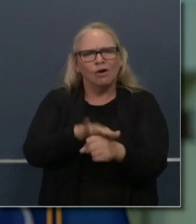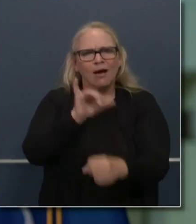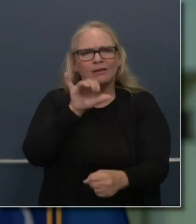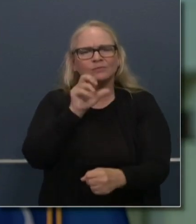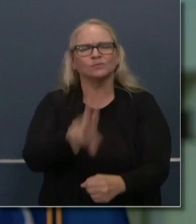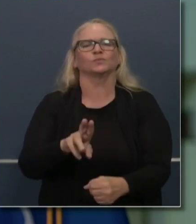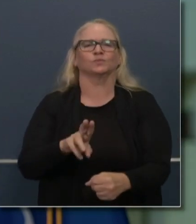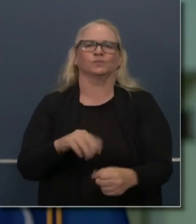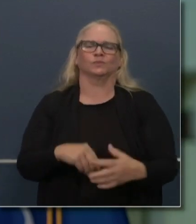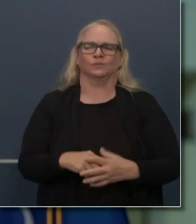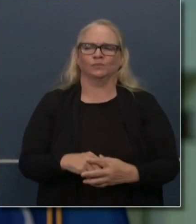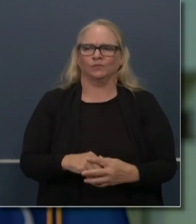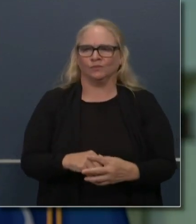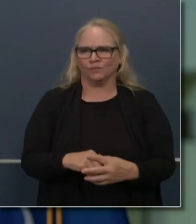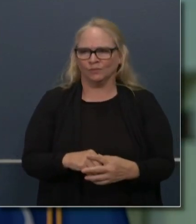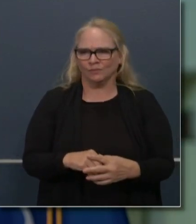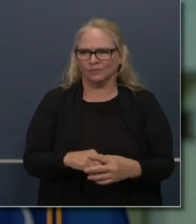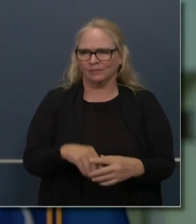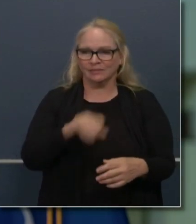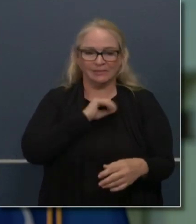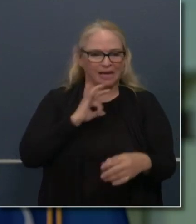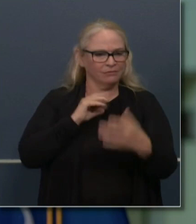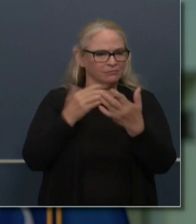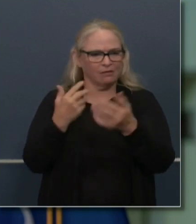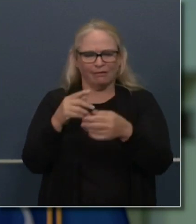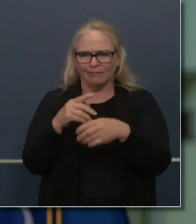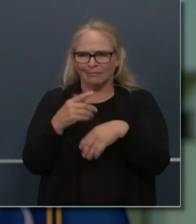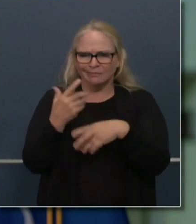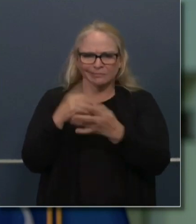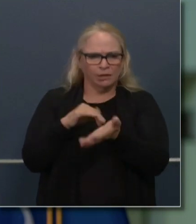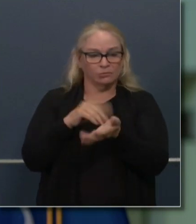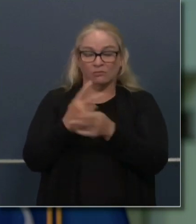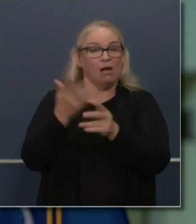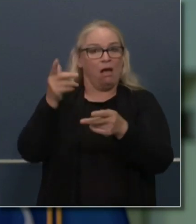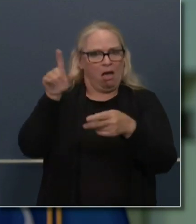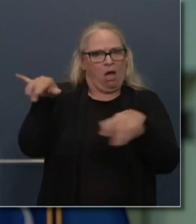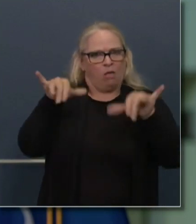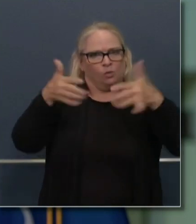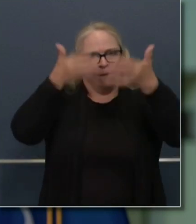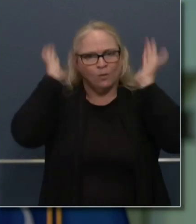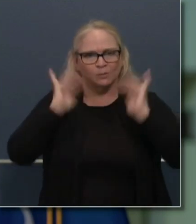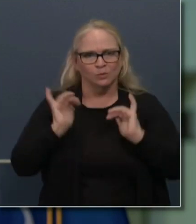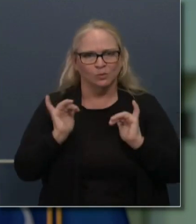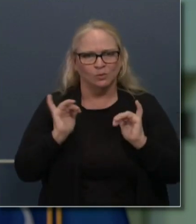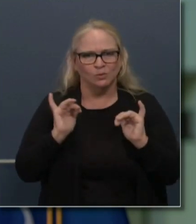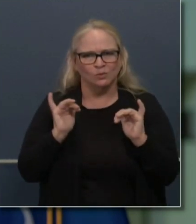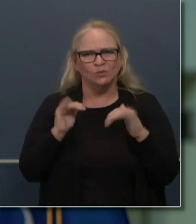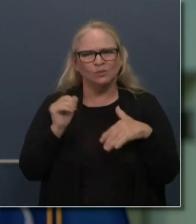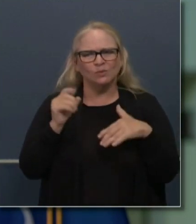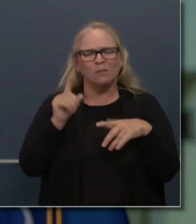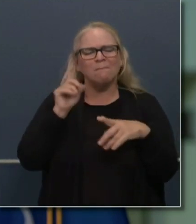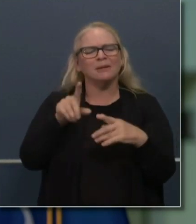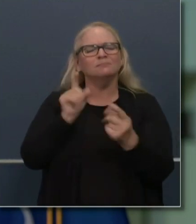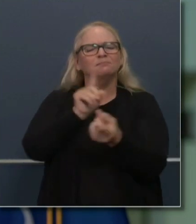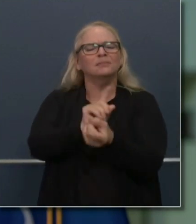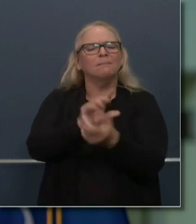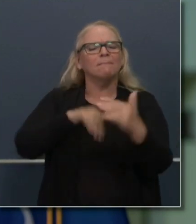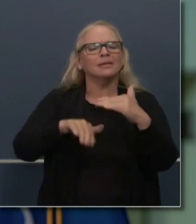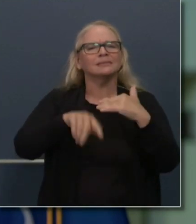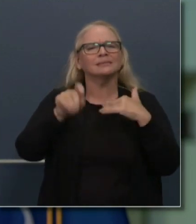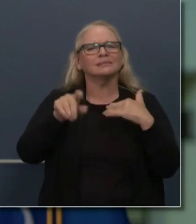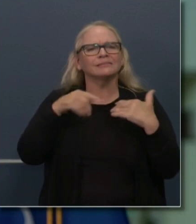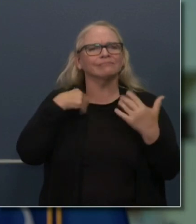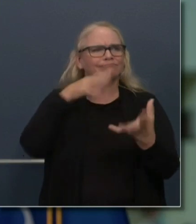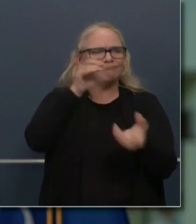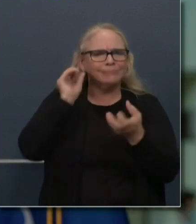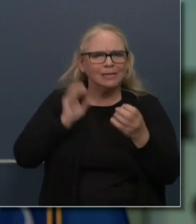of human resources, overwhelm our ability to meet basic needs in terms of PPE and the like. So we went out aggressively